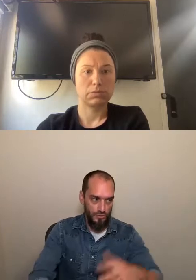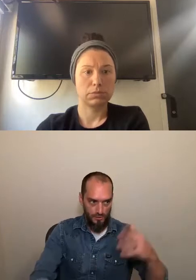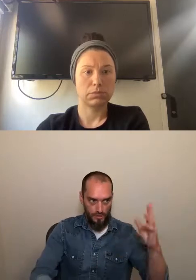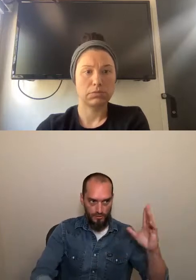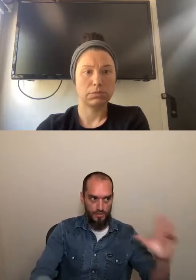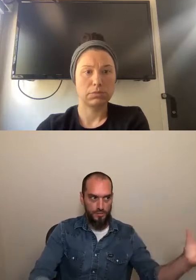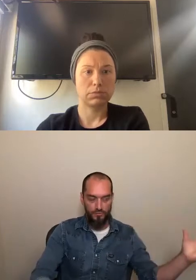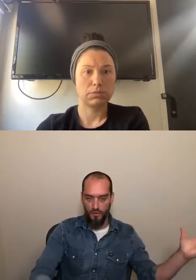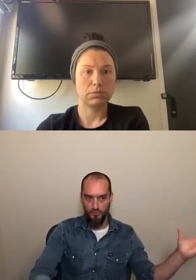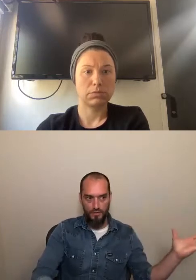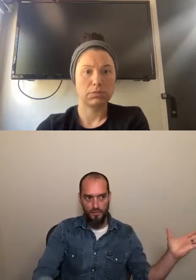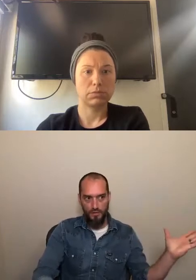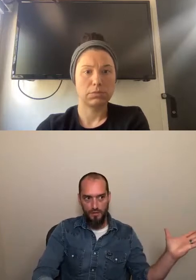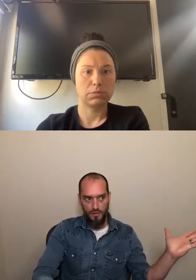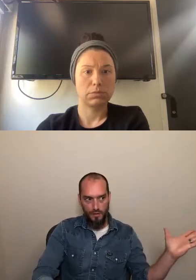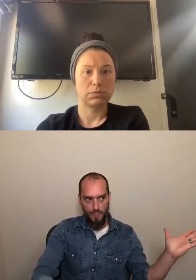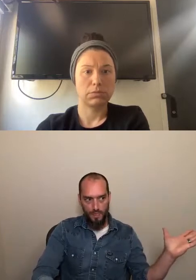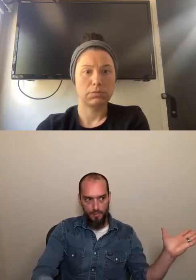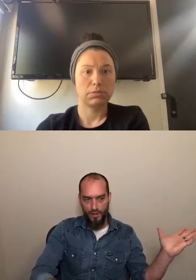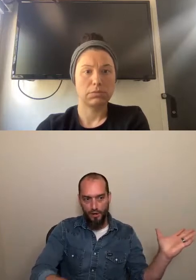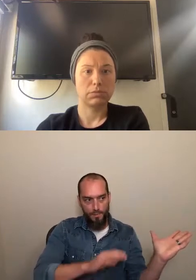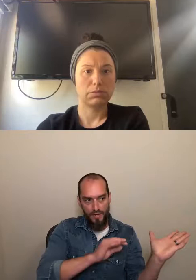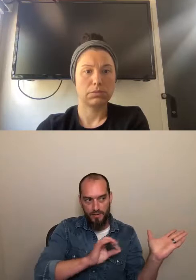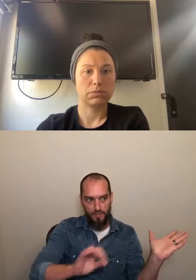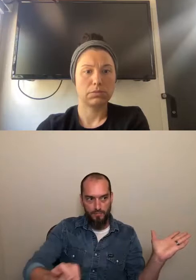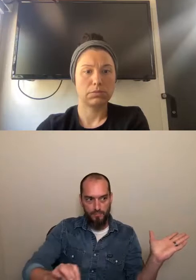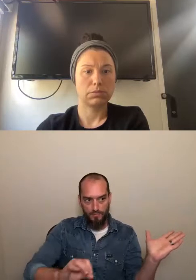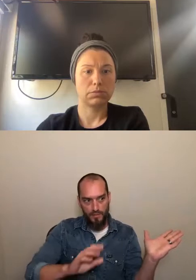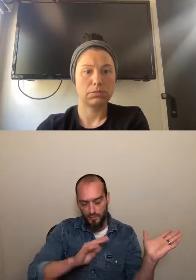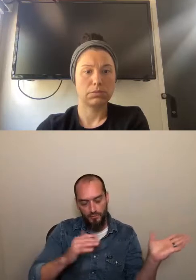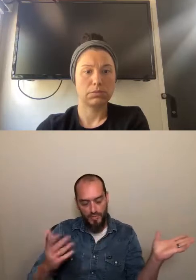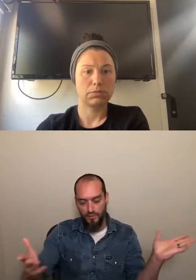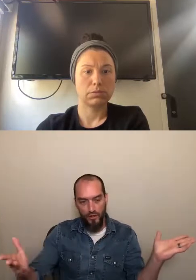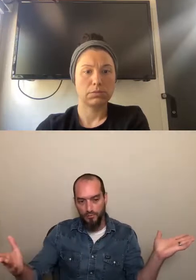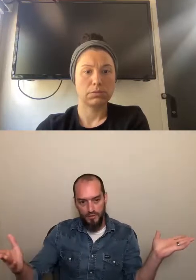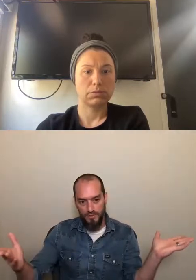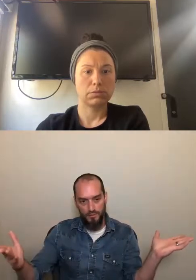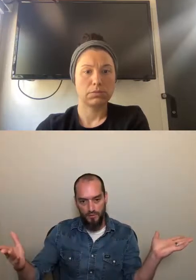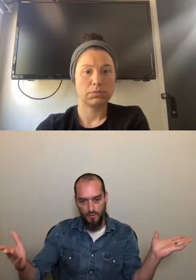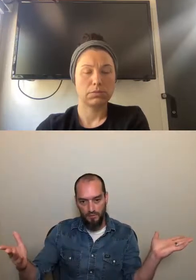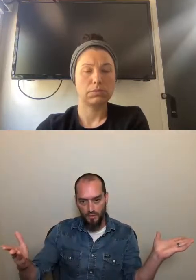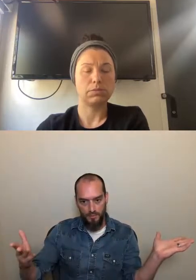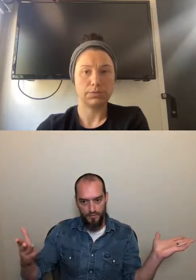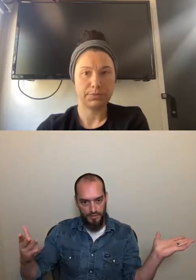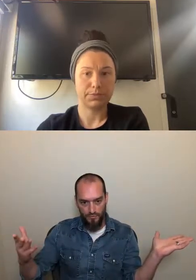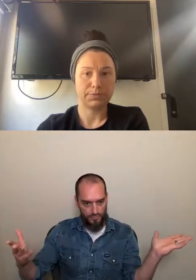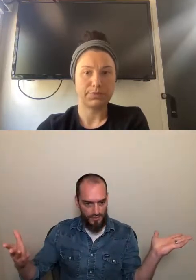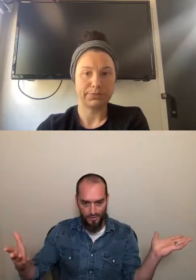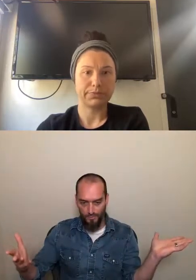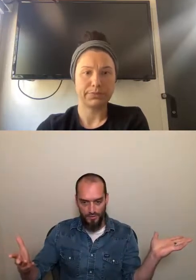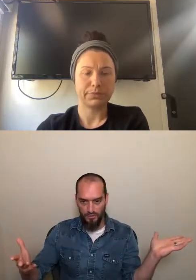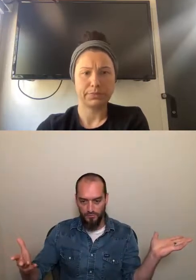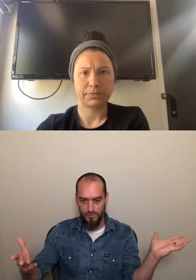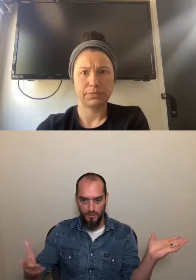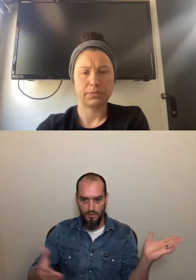Those are just the lawsuits I'm involved in. But there are many, many, it's almost every home in this neighborhood. I'm talking about, I think it's